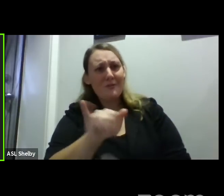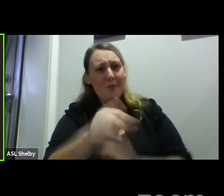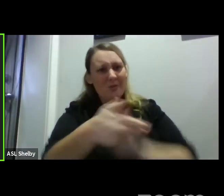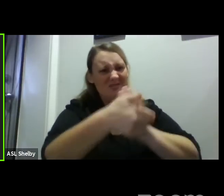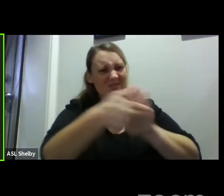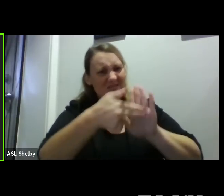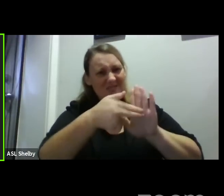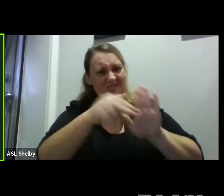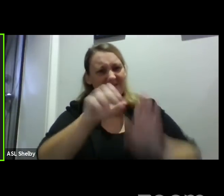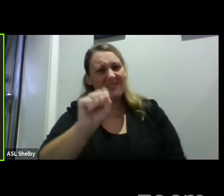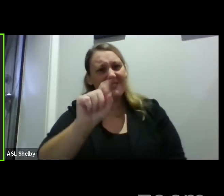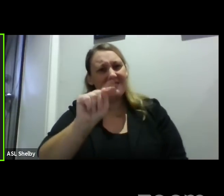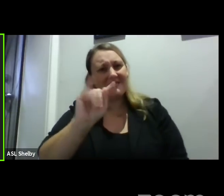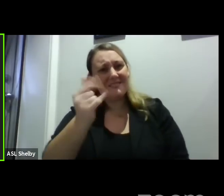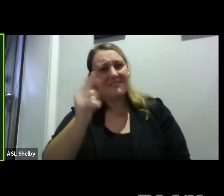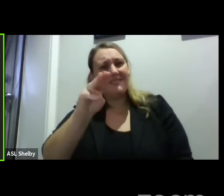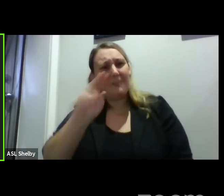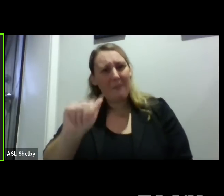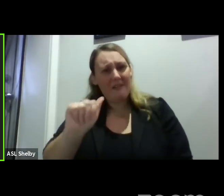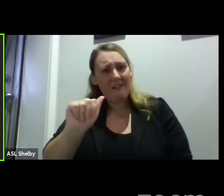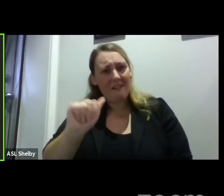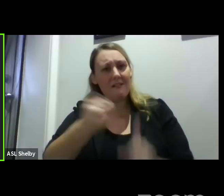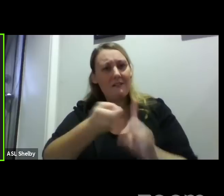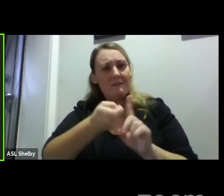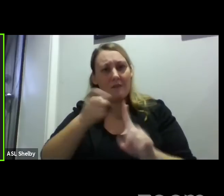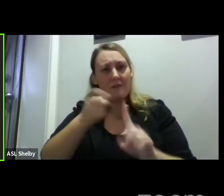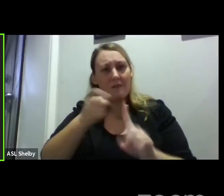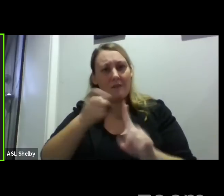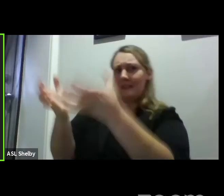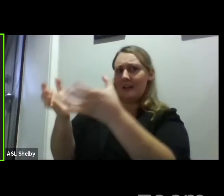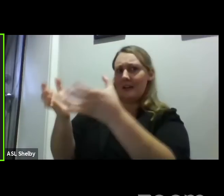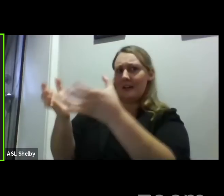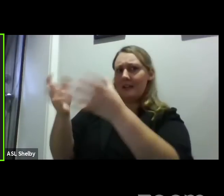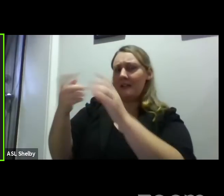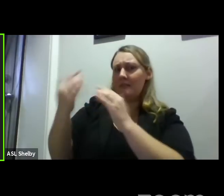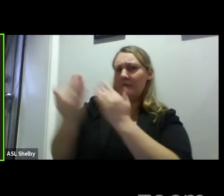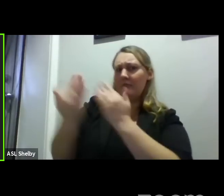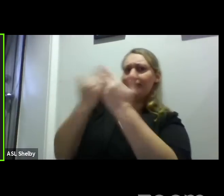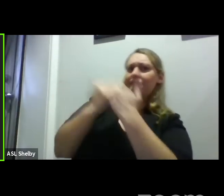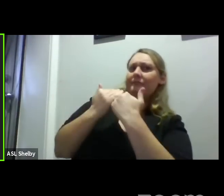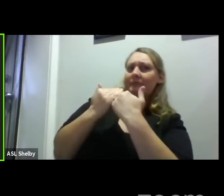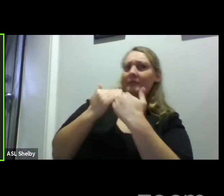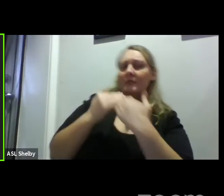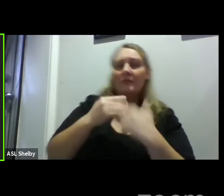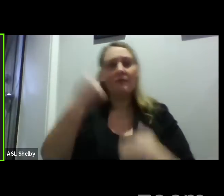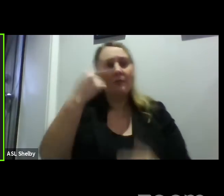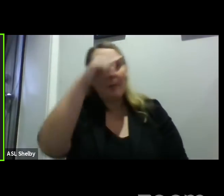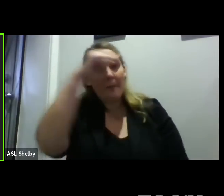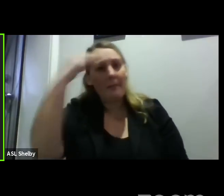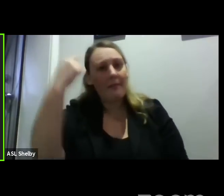culture just adds on to us living and existing in this world.